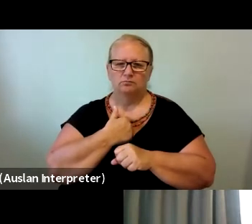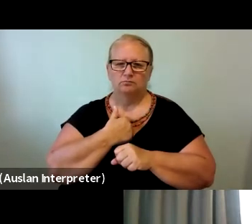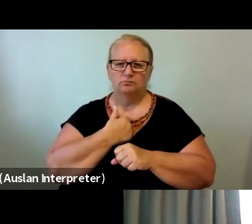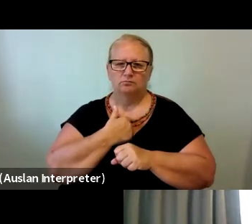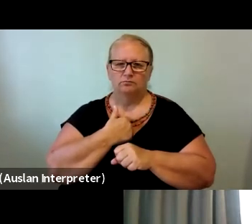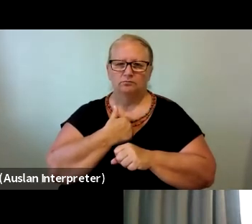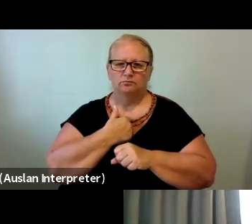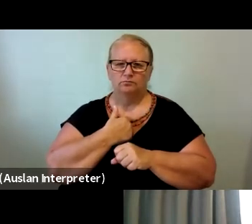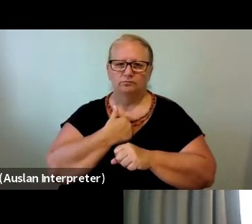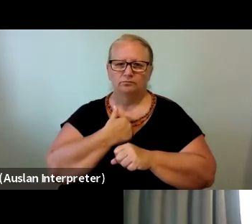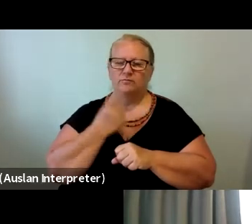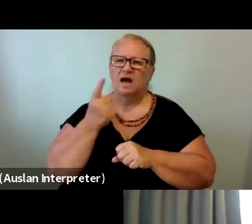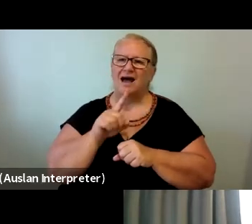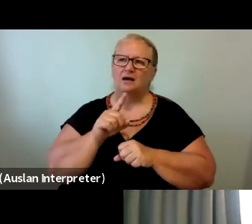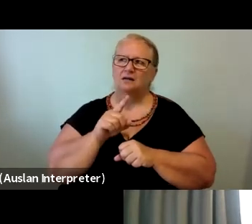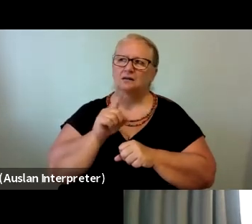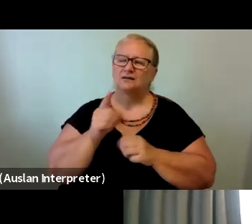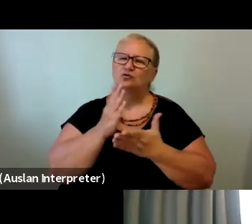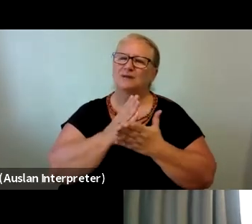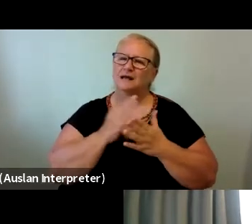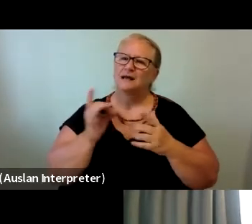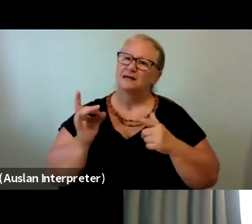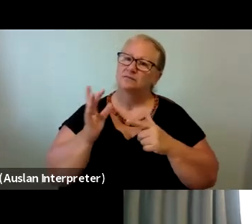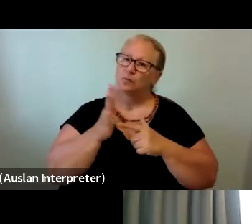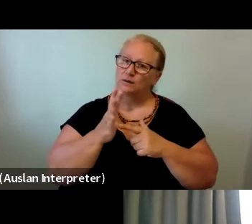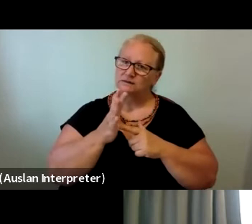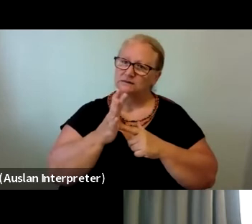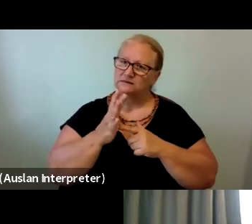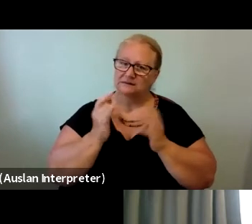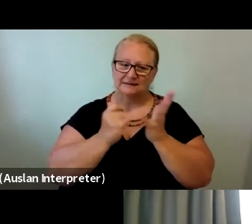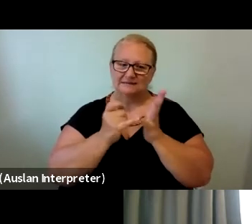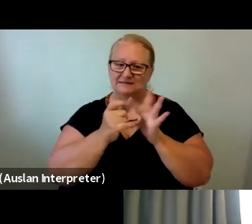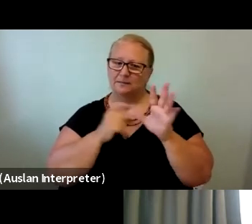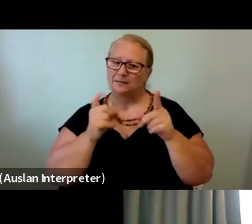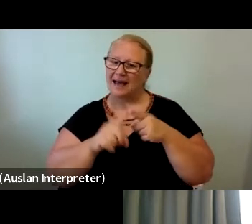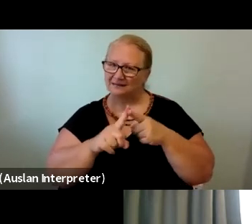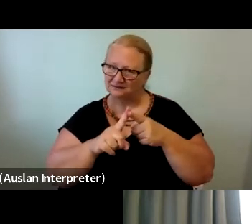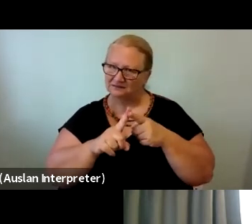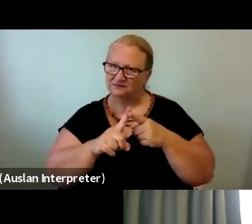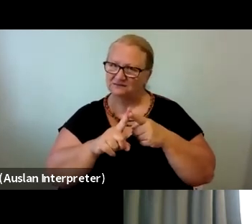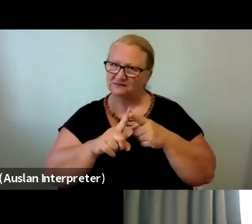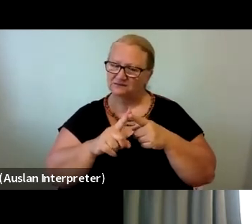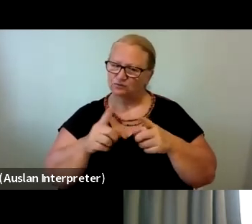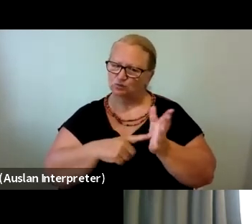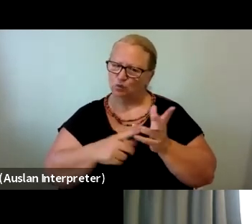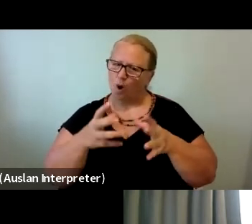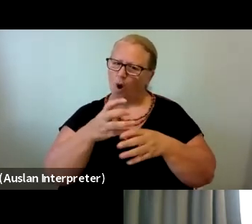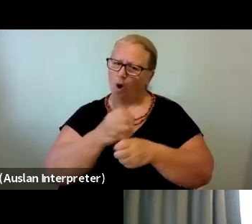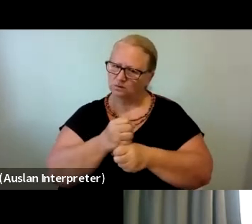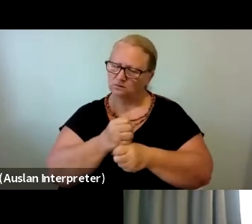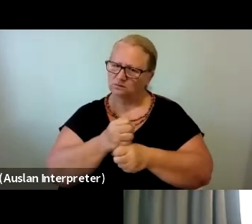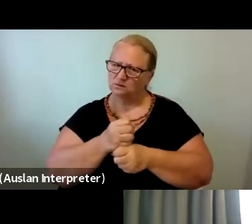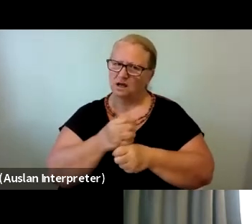and it's quite an important space to hold because there aren't many of those in the